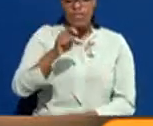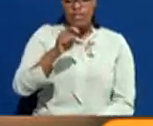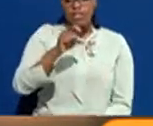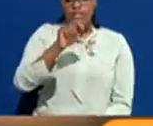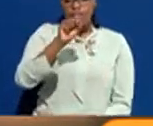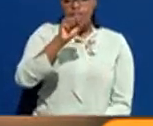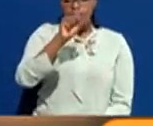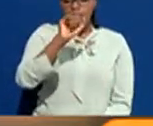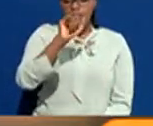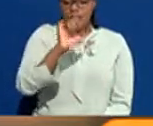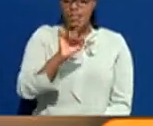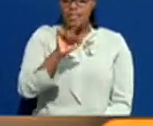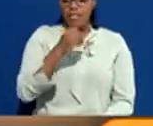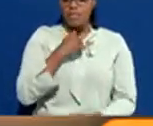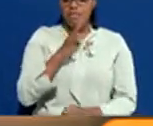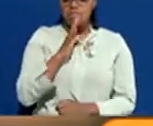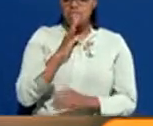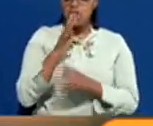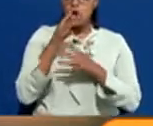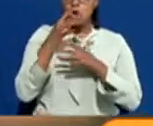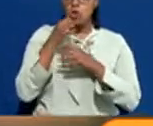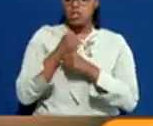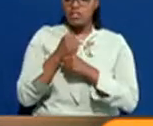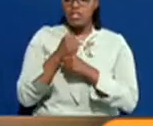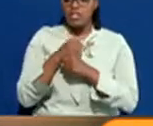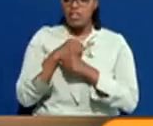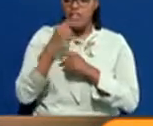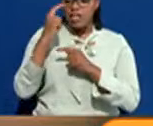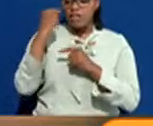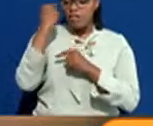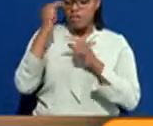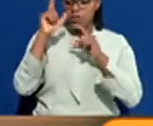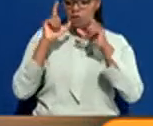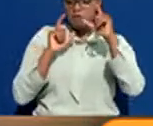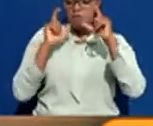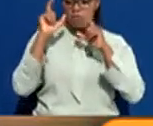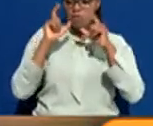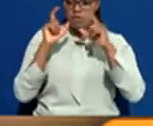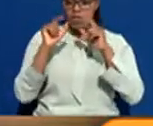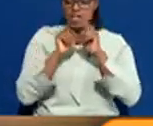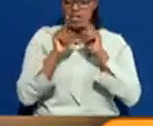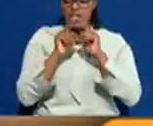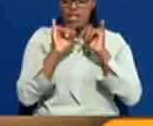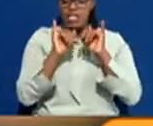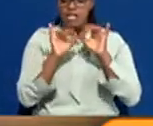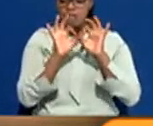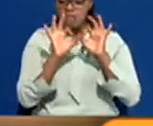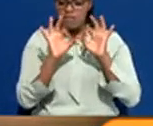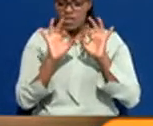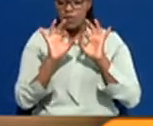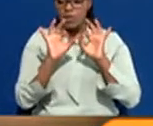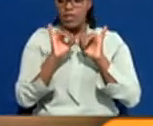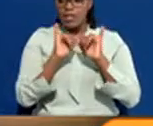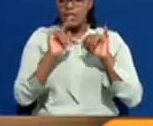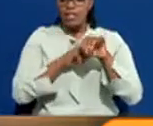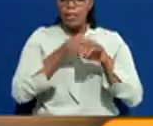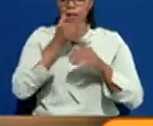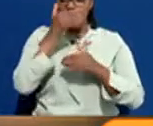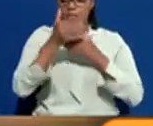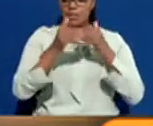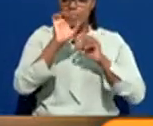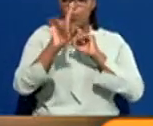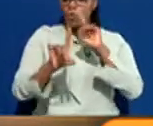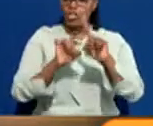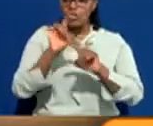a confidence display, his facial muscles staying put even as he answered questions